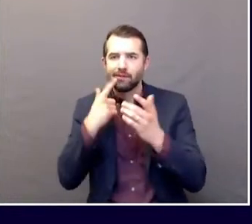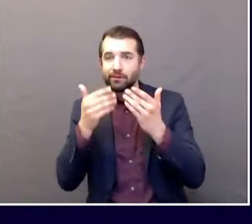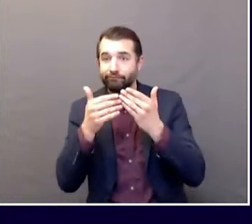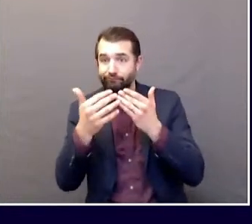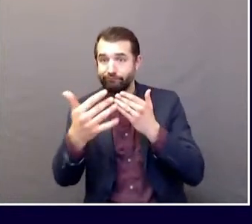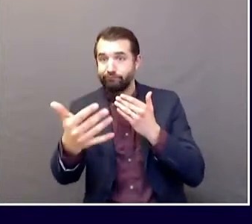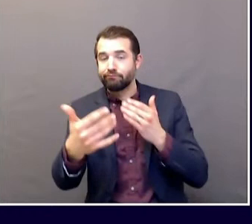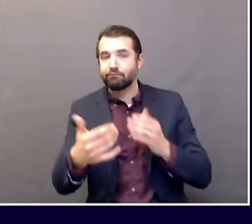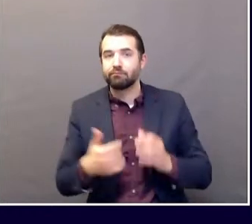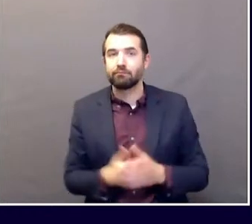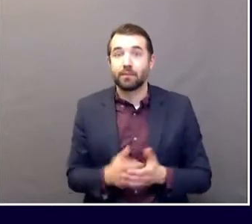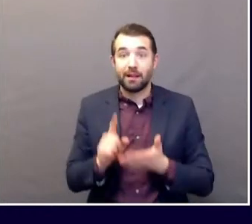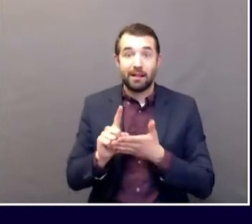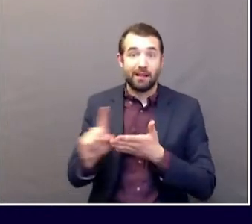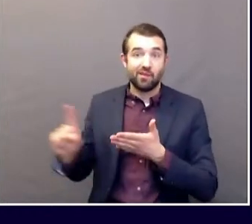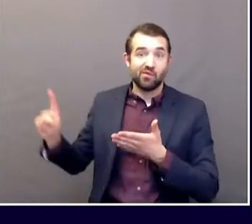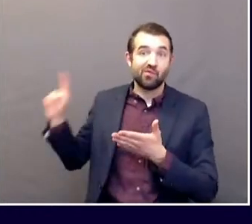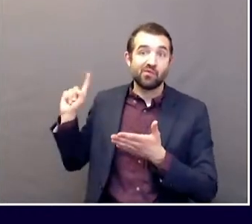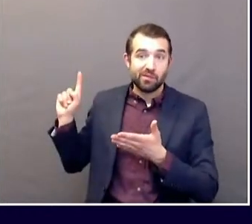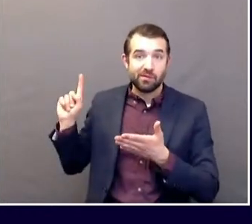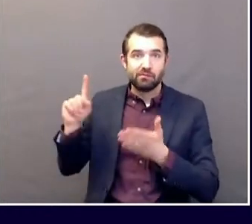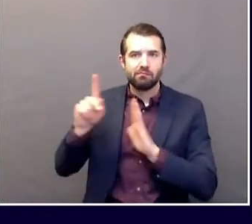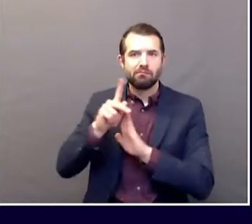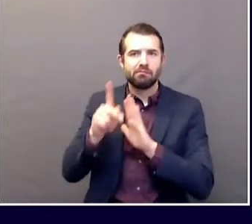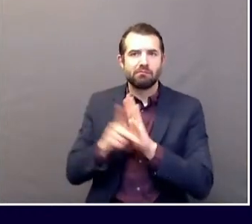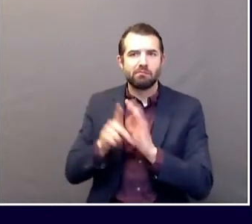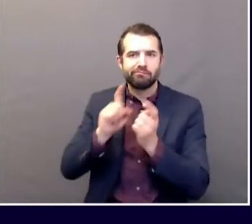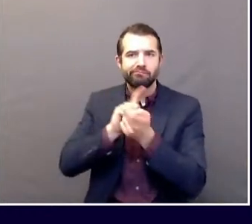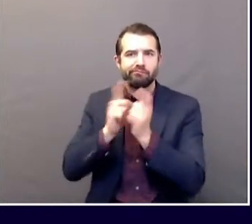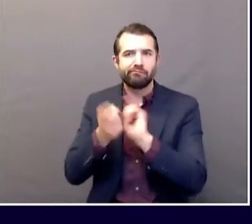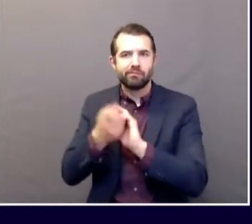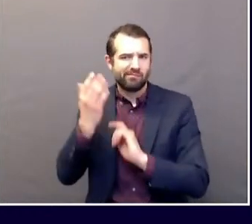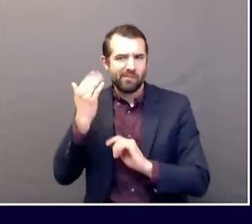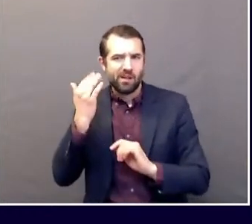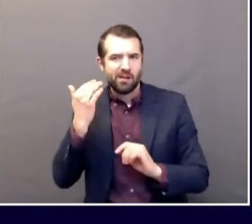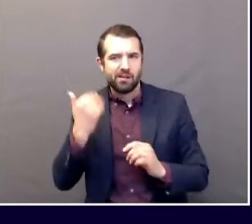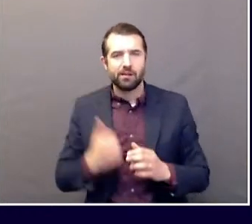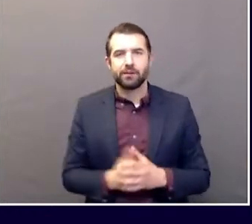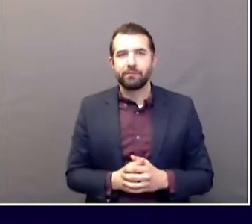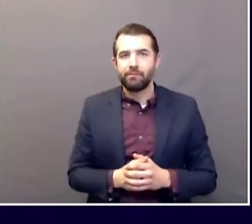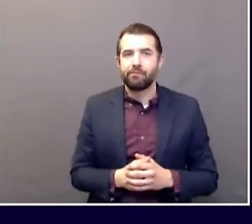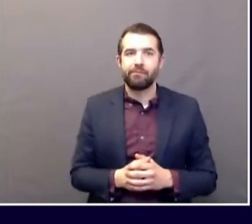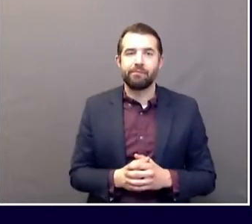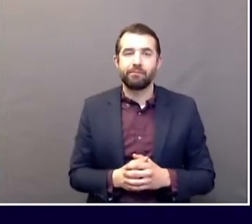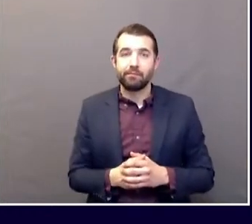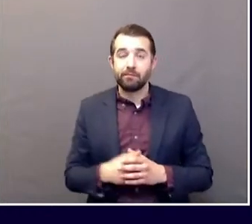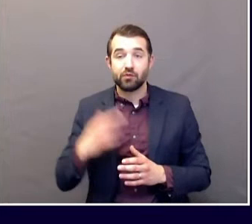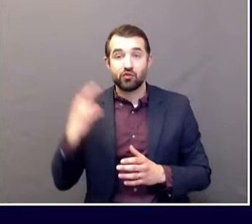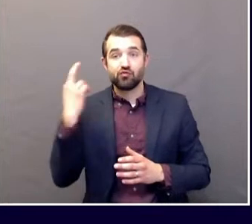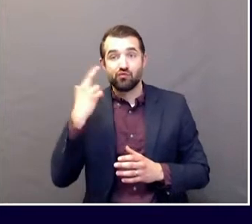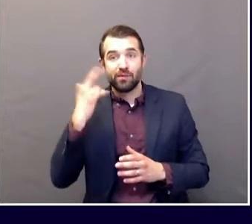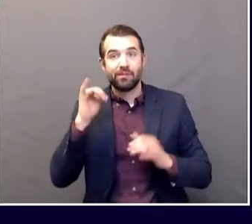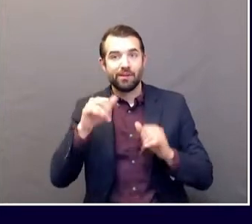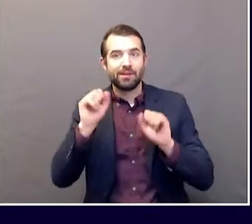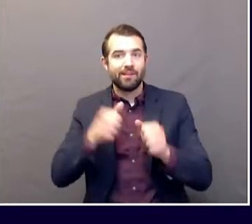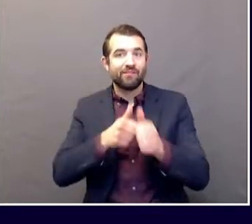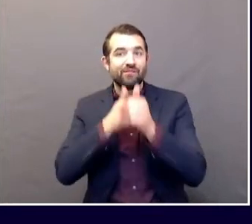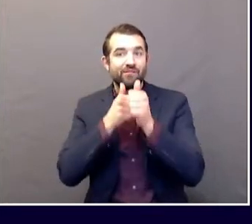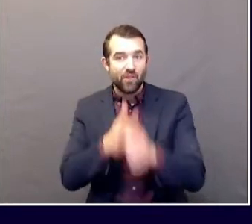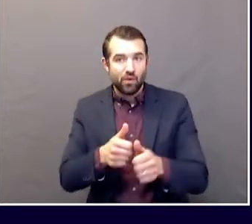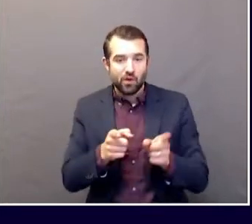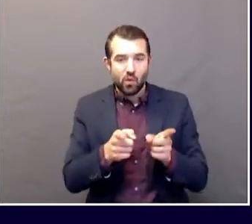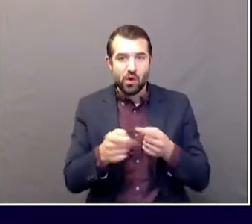week was in response to concerns about equity, which that executive order addressed. When you say equity, do you